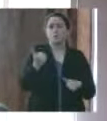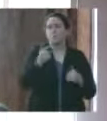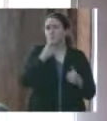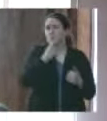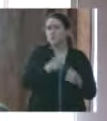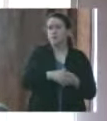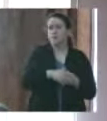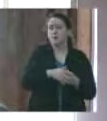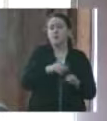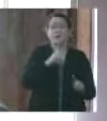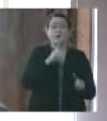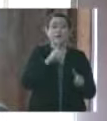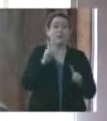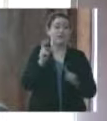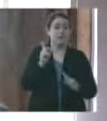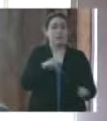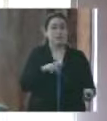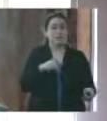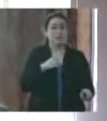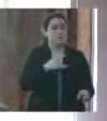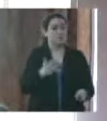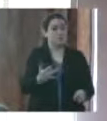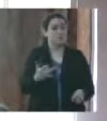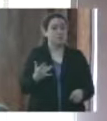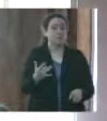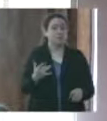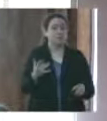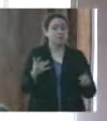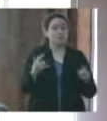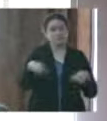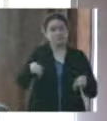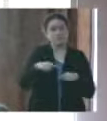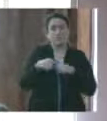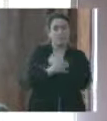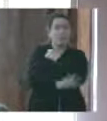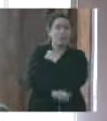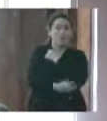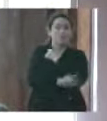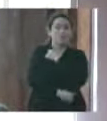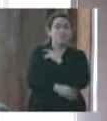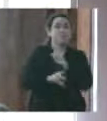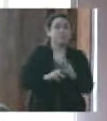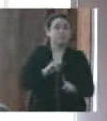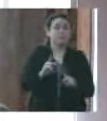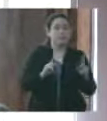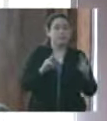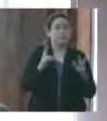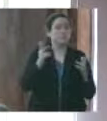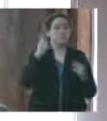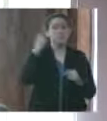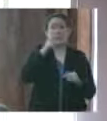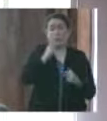to be to the rural poor, because it is a subsistence farmer, and he who is dependent on